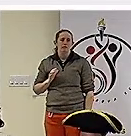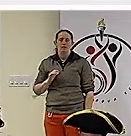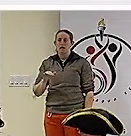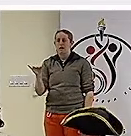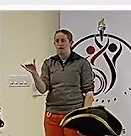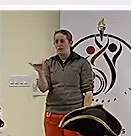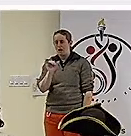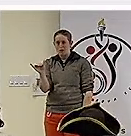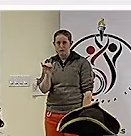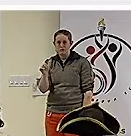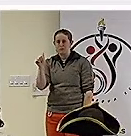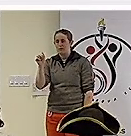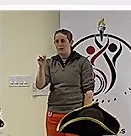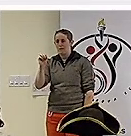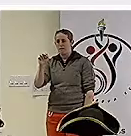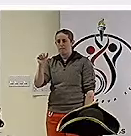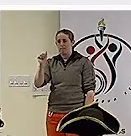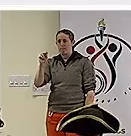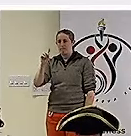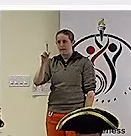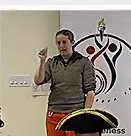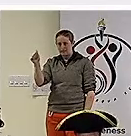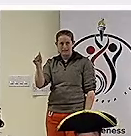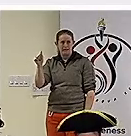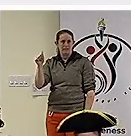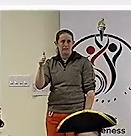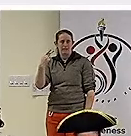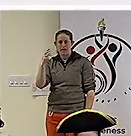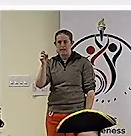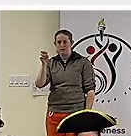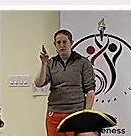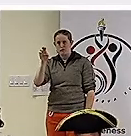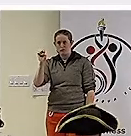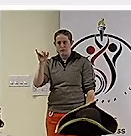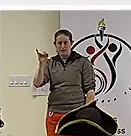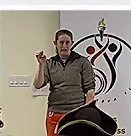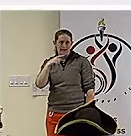Amanda Hendry has done in pulling us together.